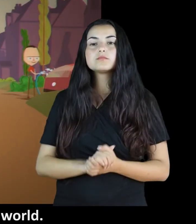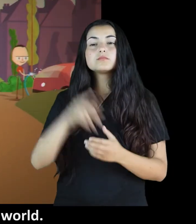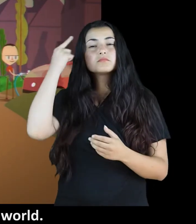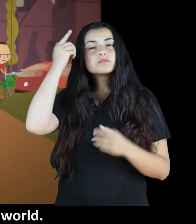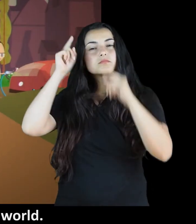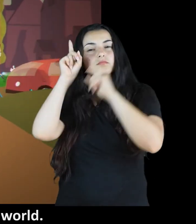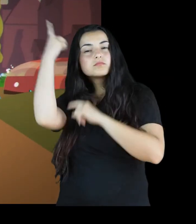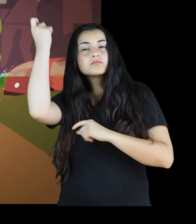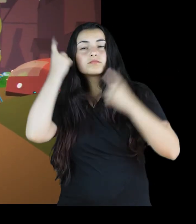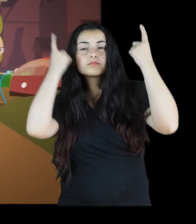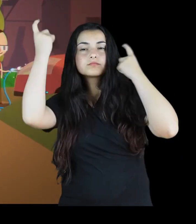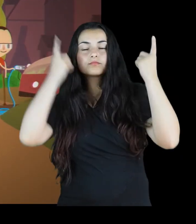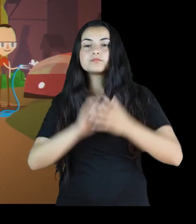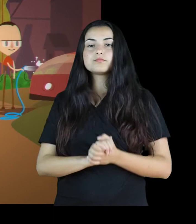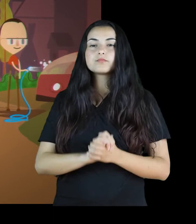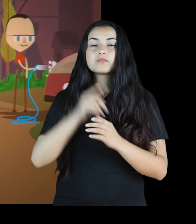walking down the street.